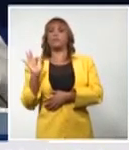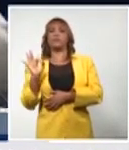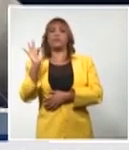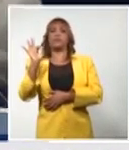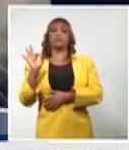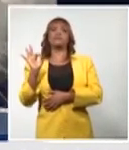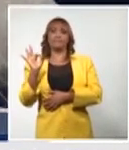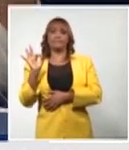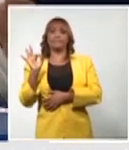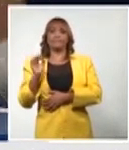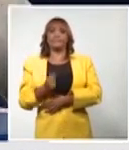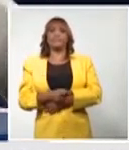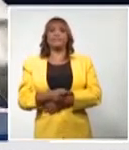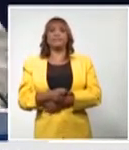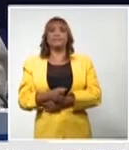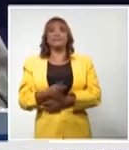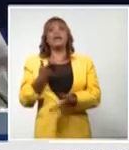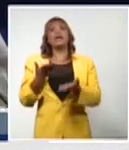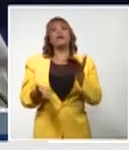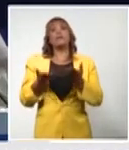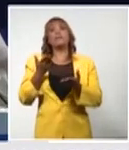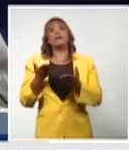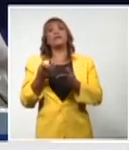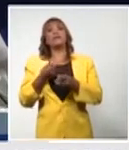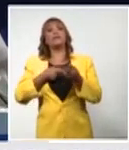which, compared with the regional rate of